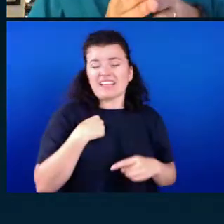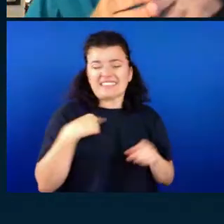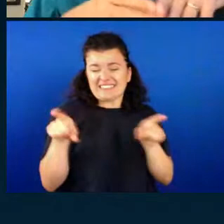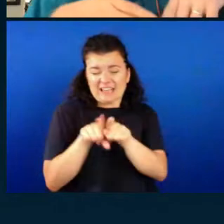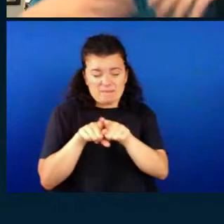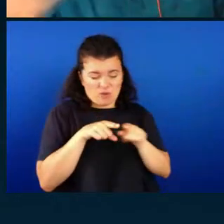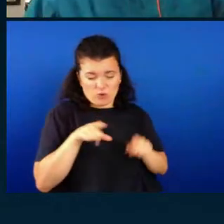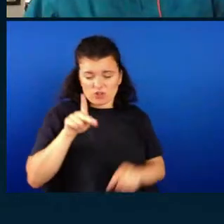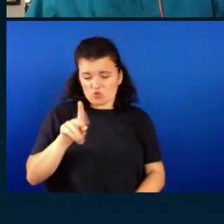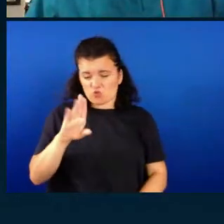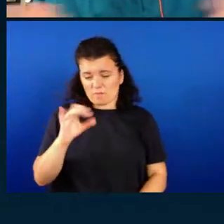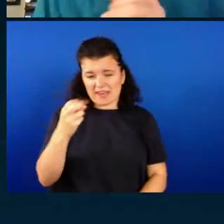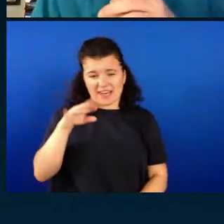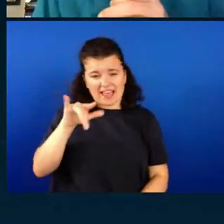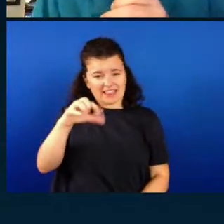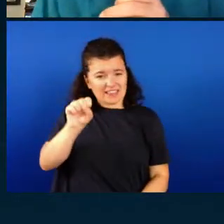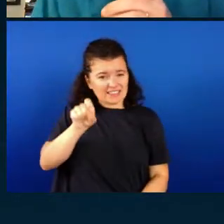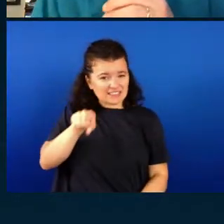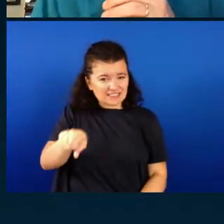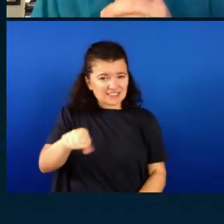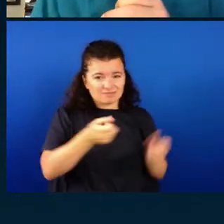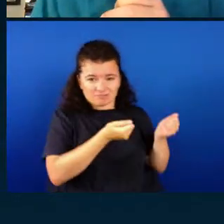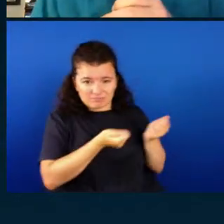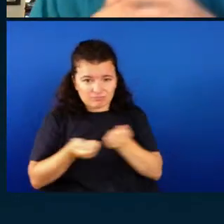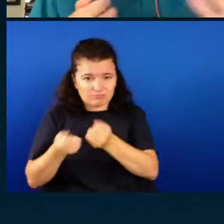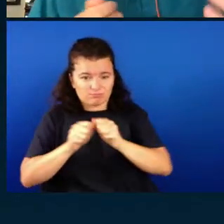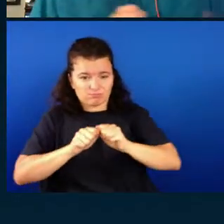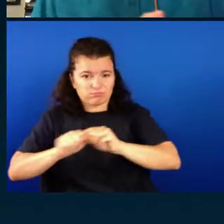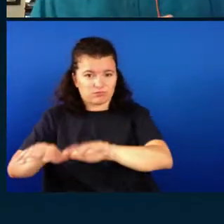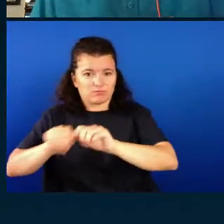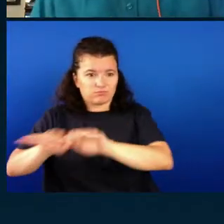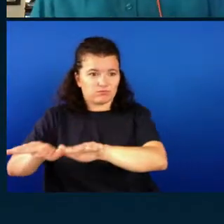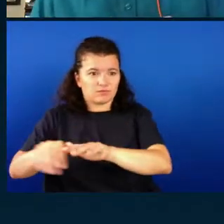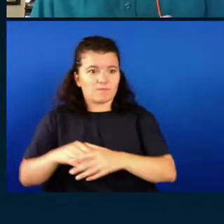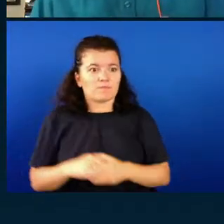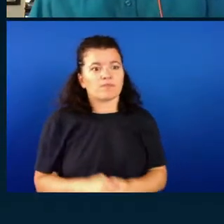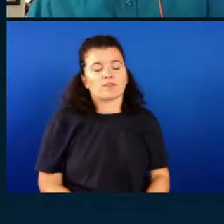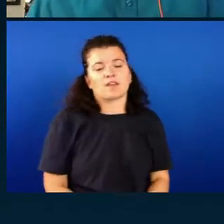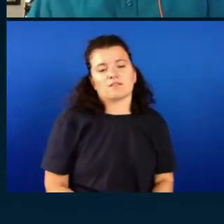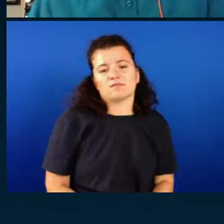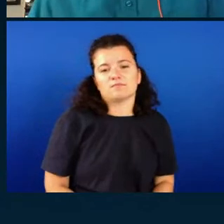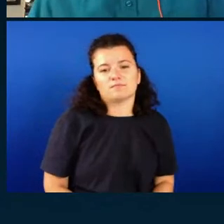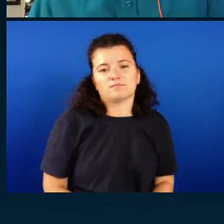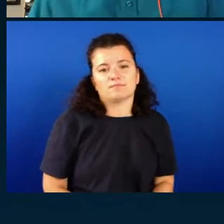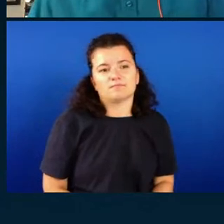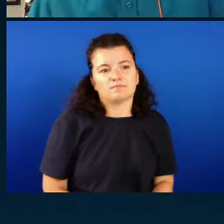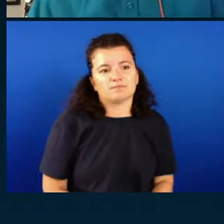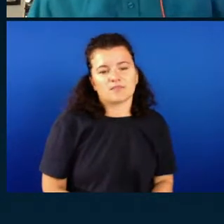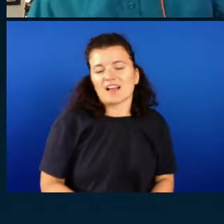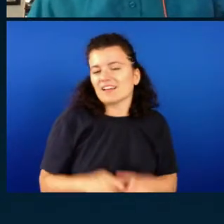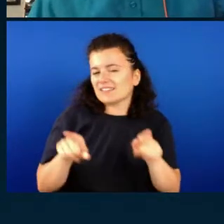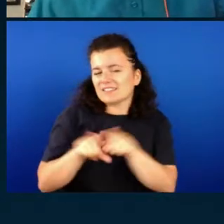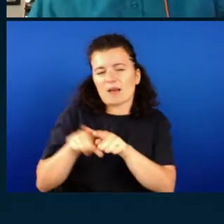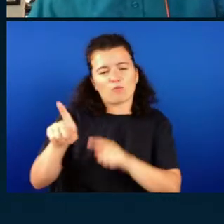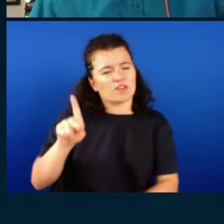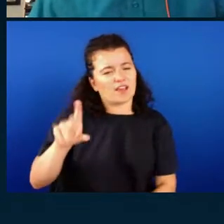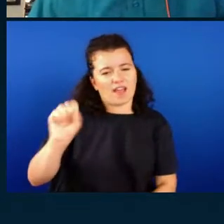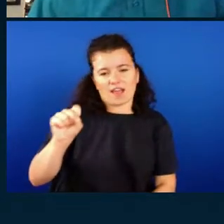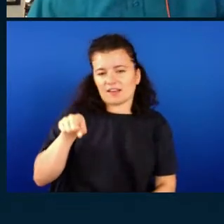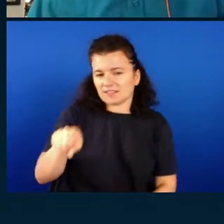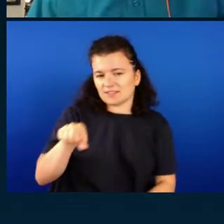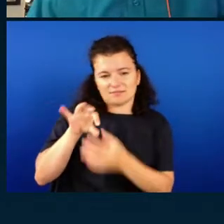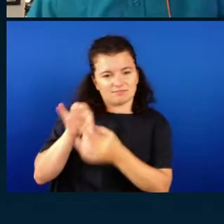actual public endpoint in AKS. So that's kind of the example there of